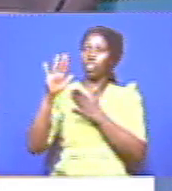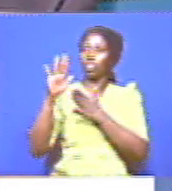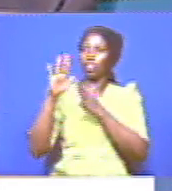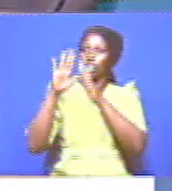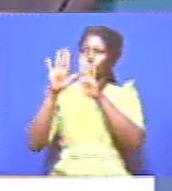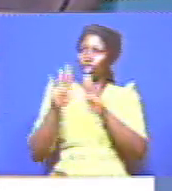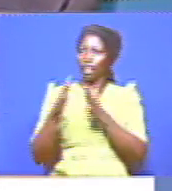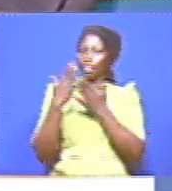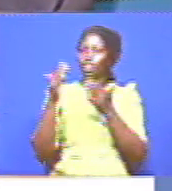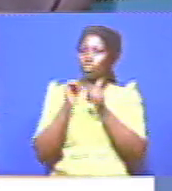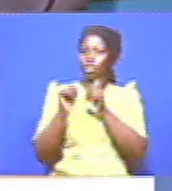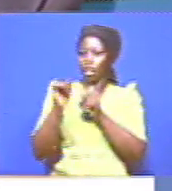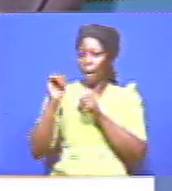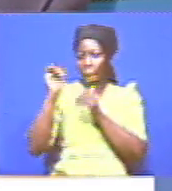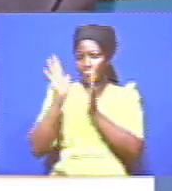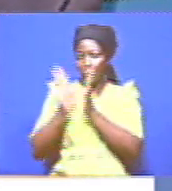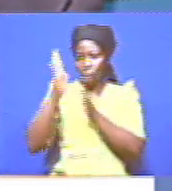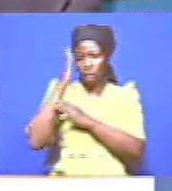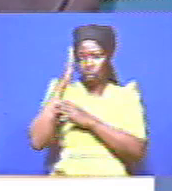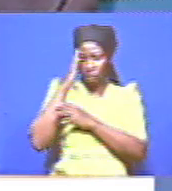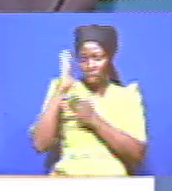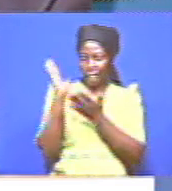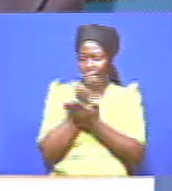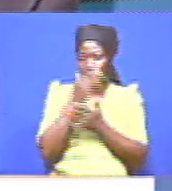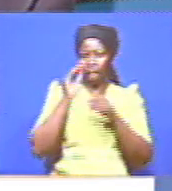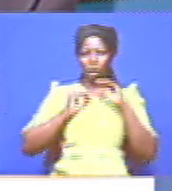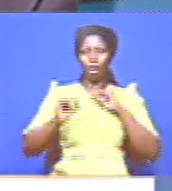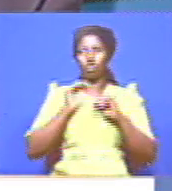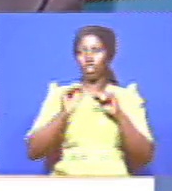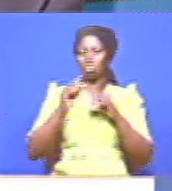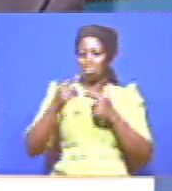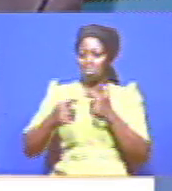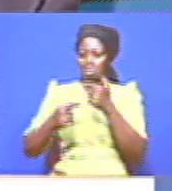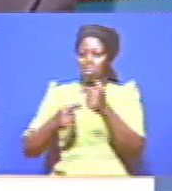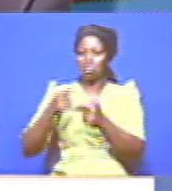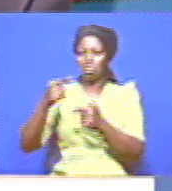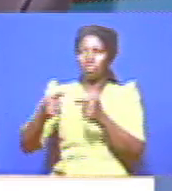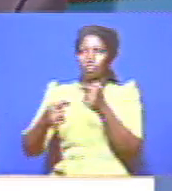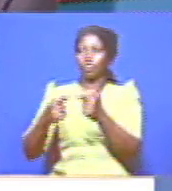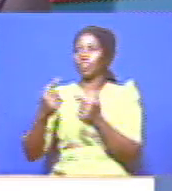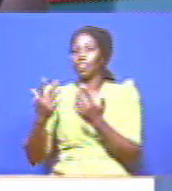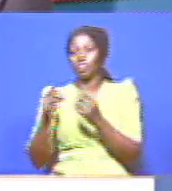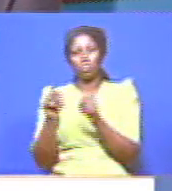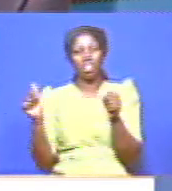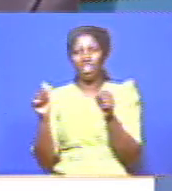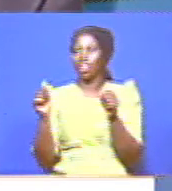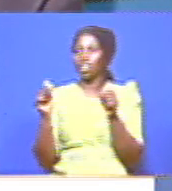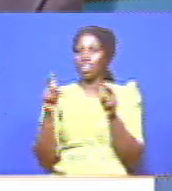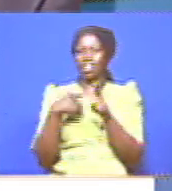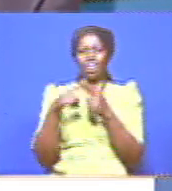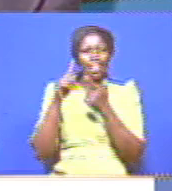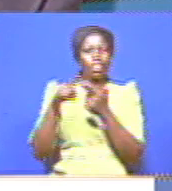really had in mind mm-hmm. was the fight against corruption. Mm-hmm. And we went nicely, and at the end, something